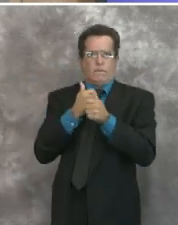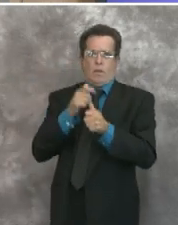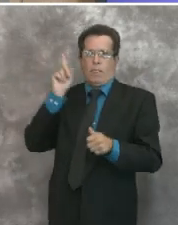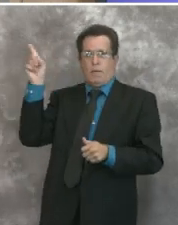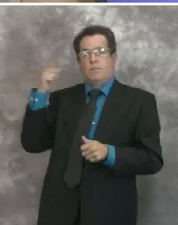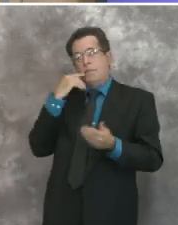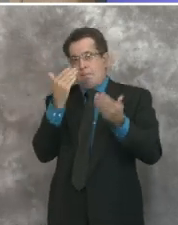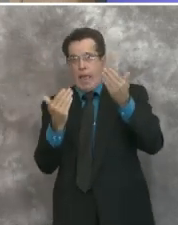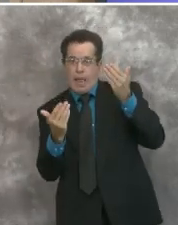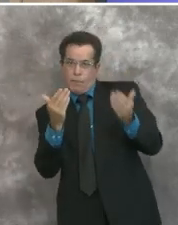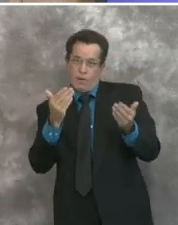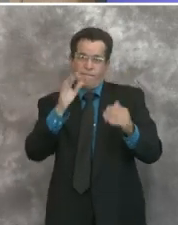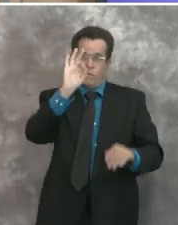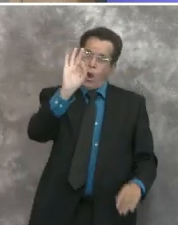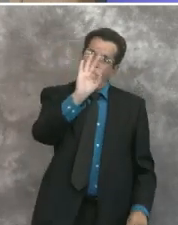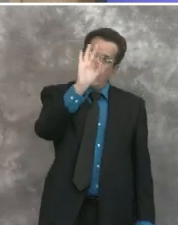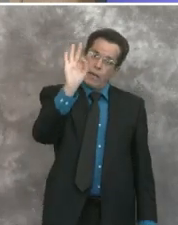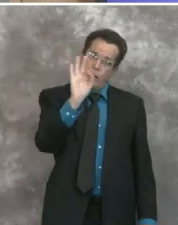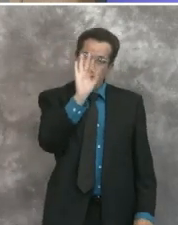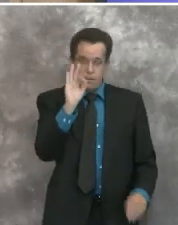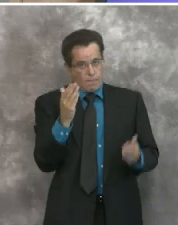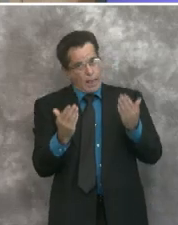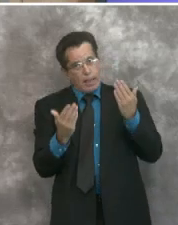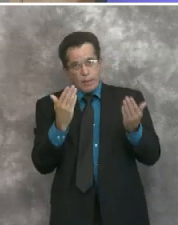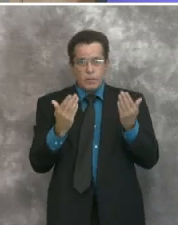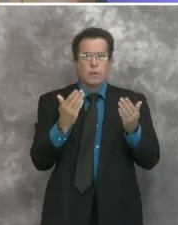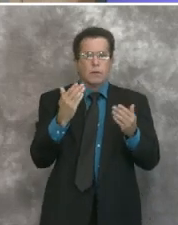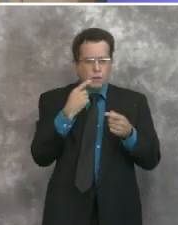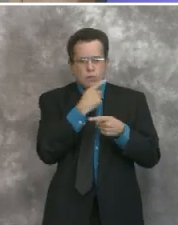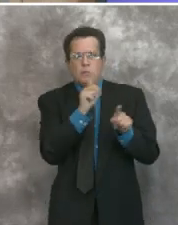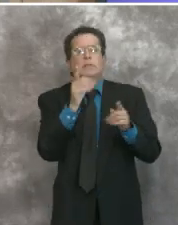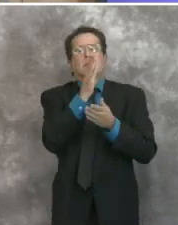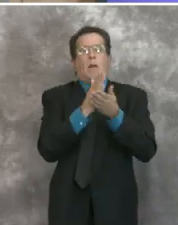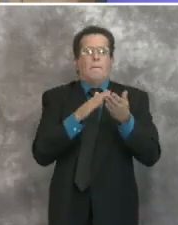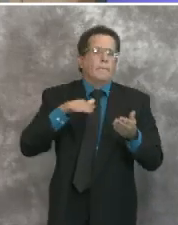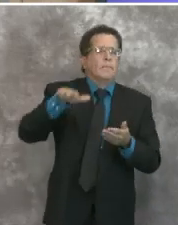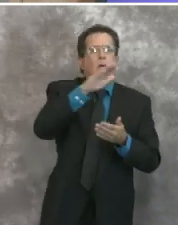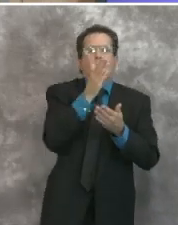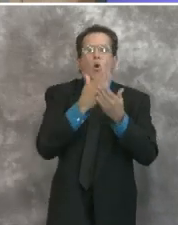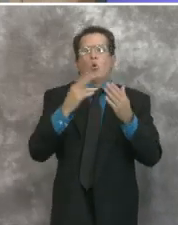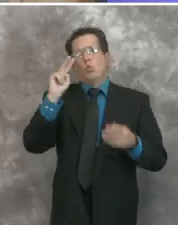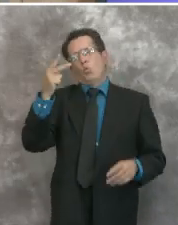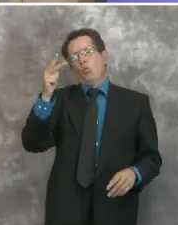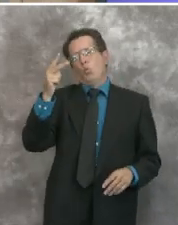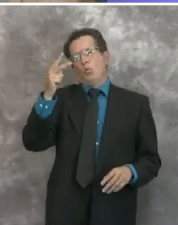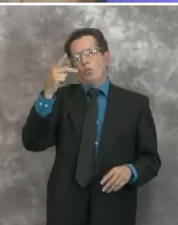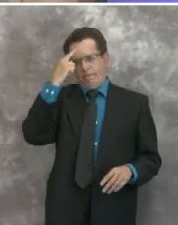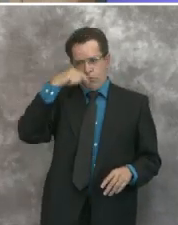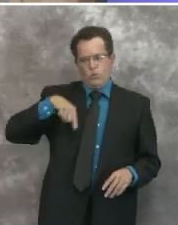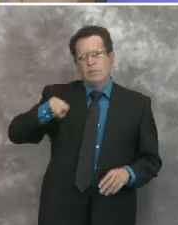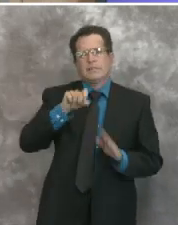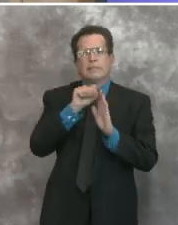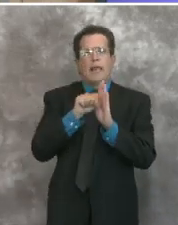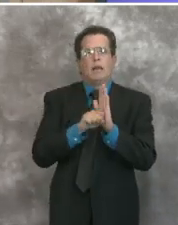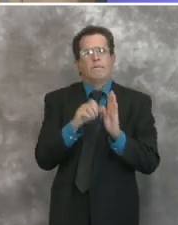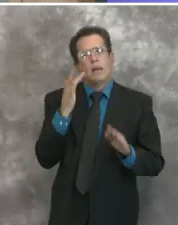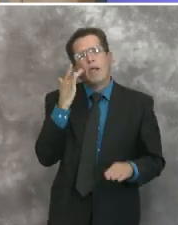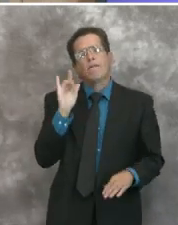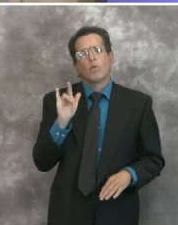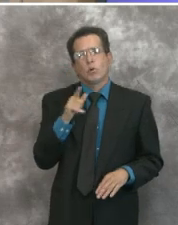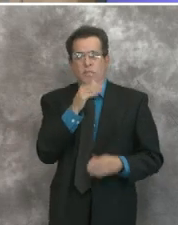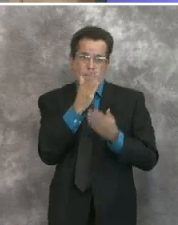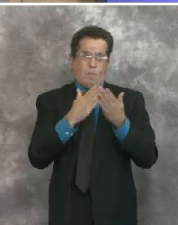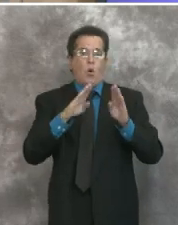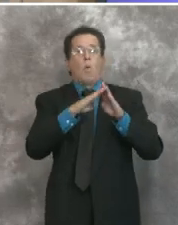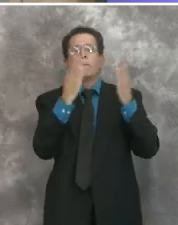Friday, counties being able to move into the initial part of the state of California Stage 2 with opening up some retail, and he outlined